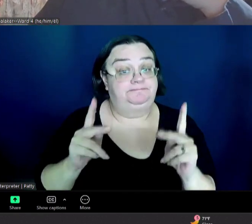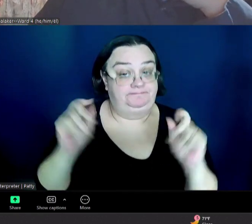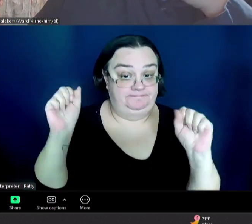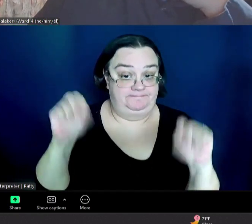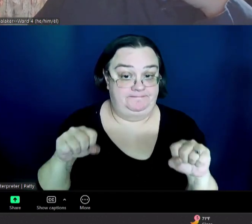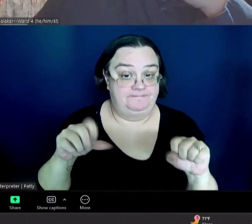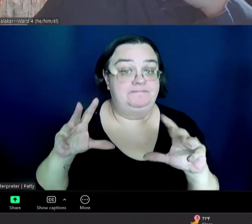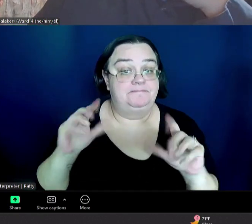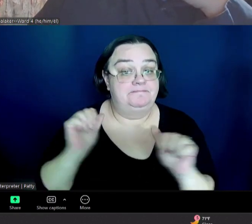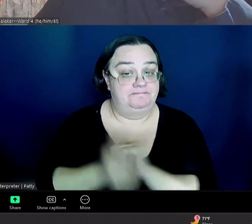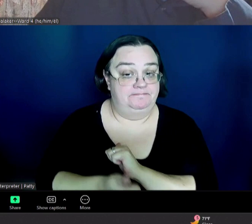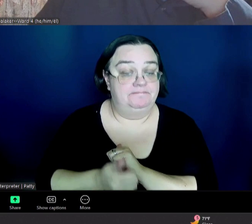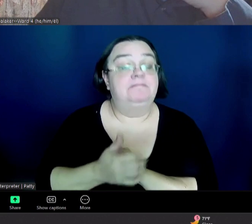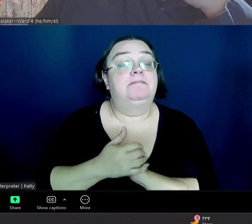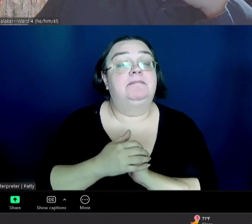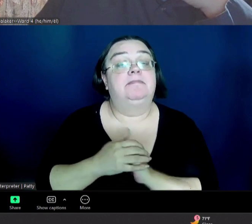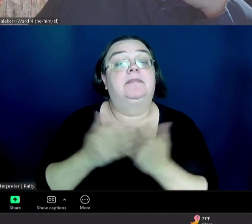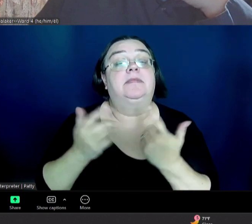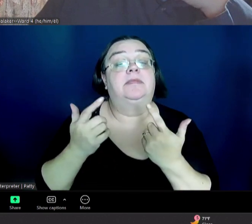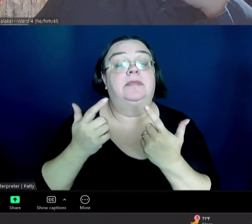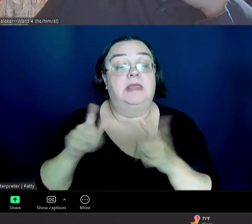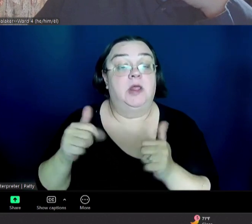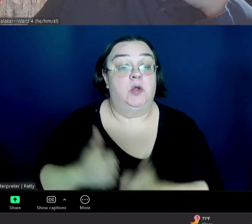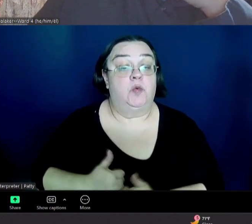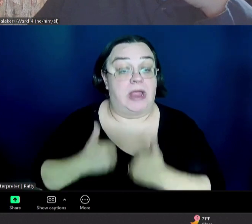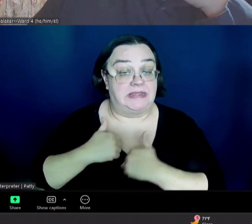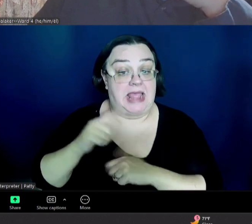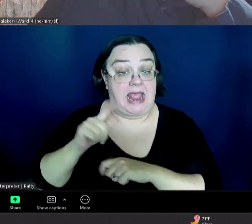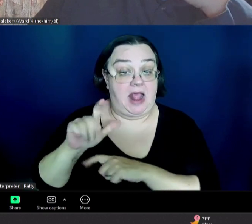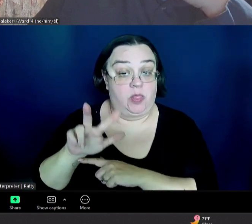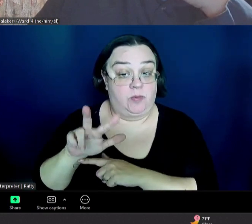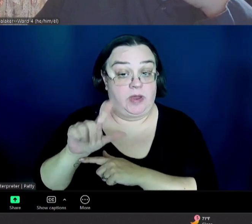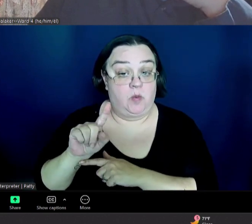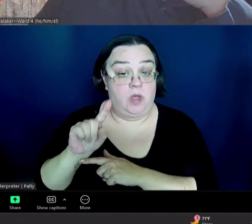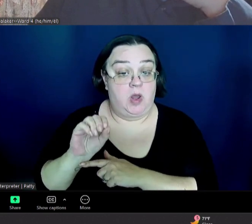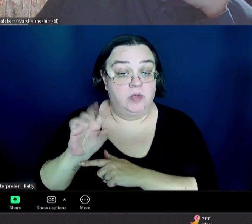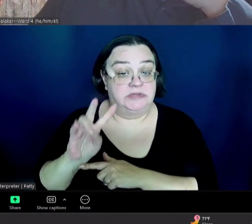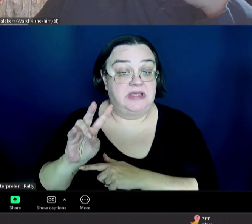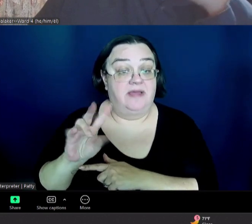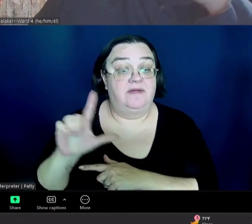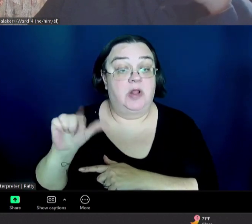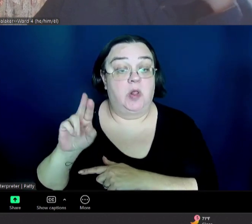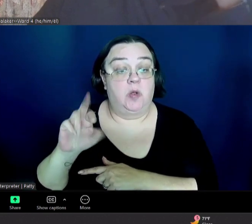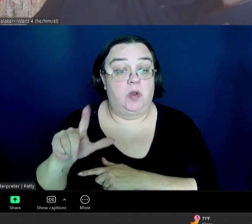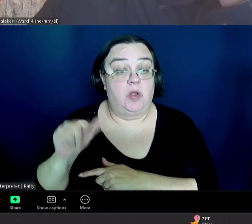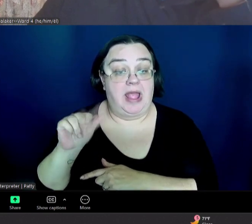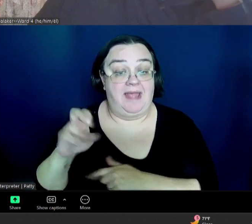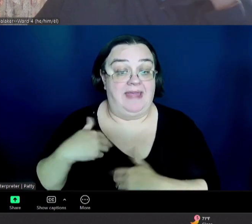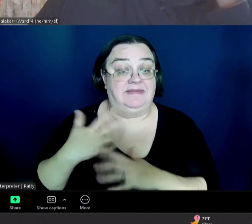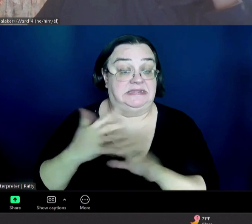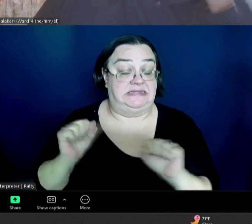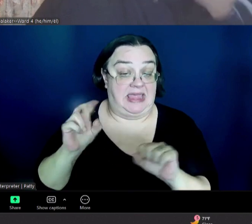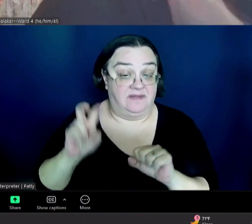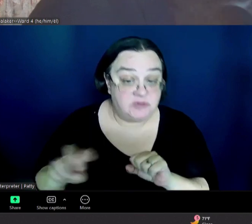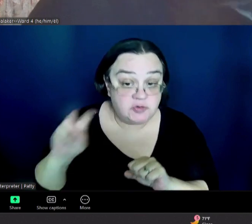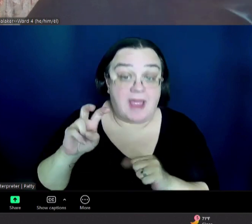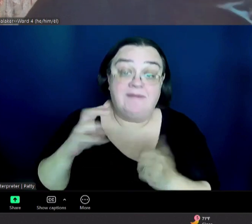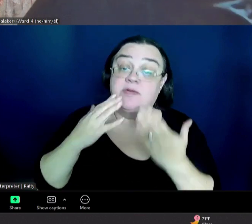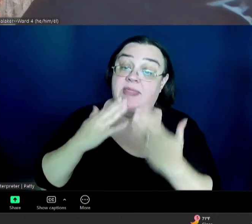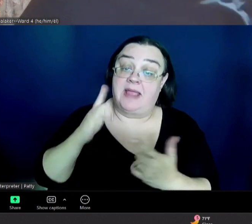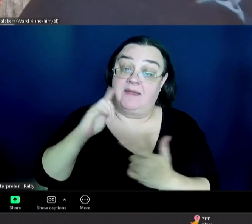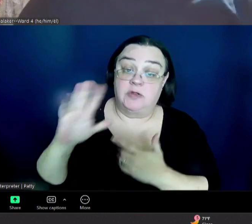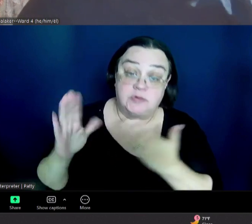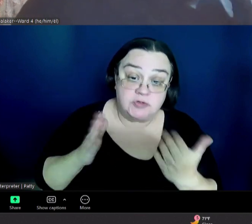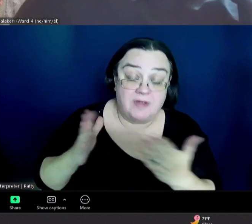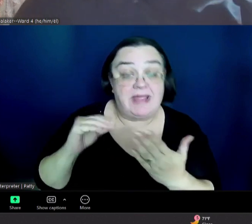it, and may the residents at 3107 Laurel Avenue have safe travels. Thank you for your service, and happy new